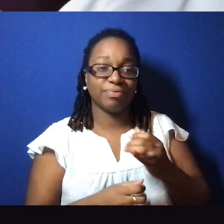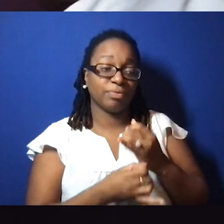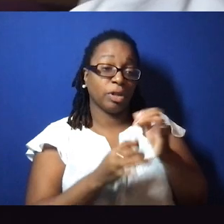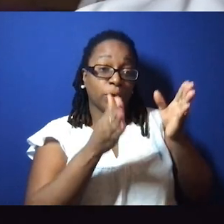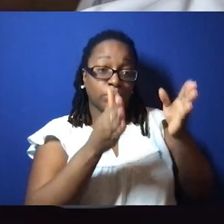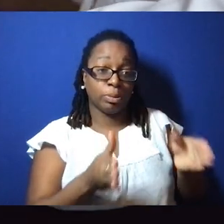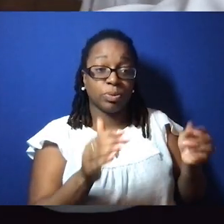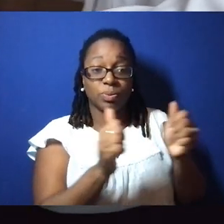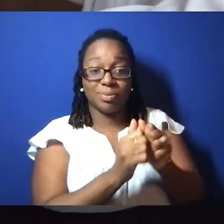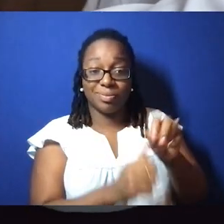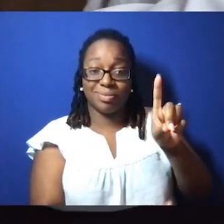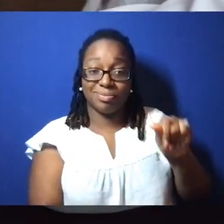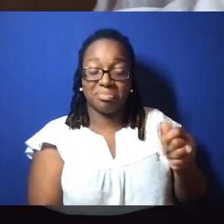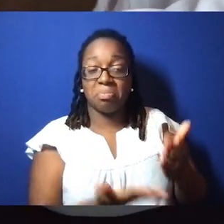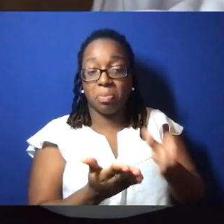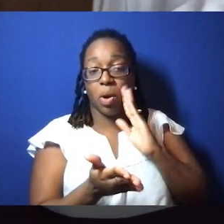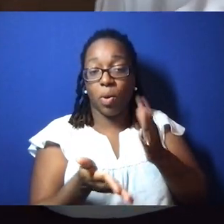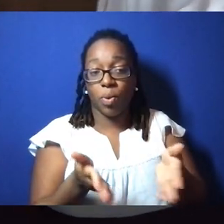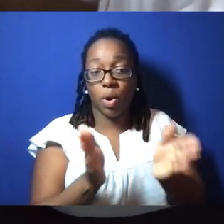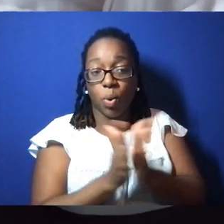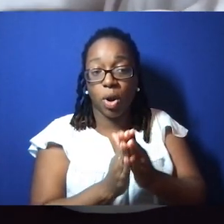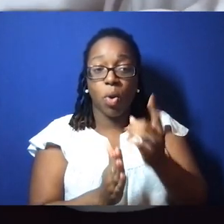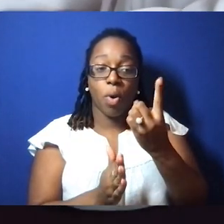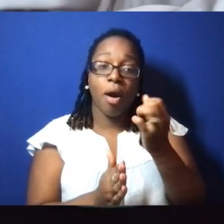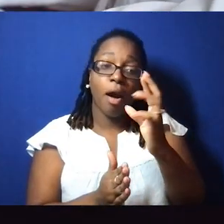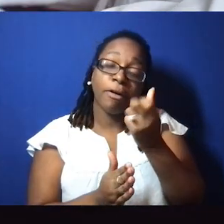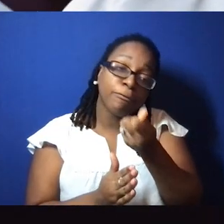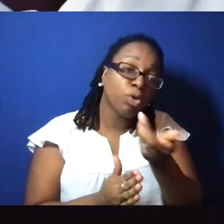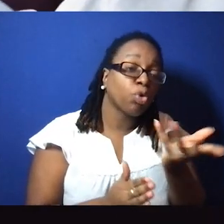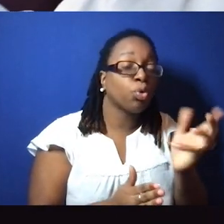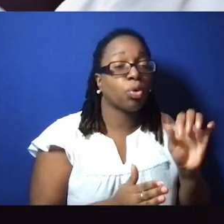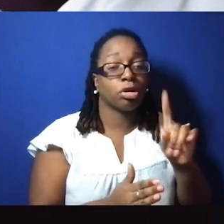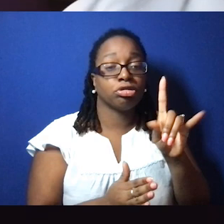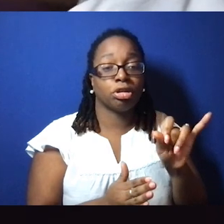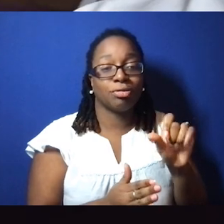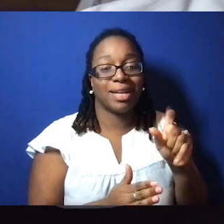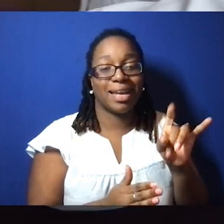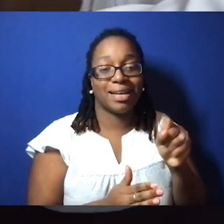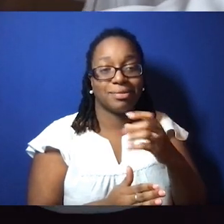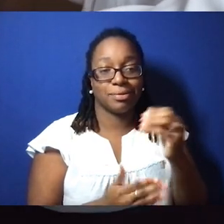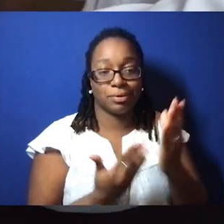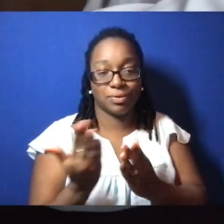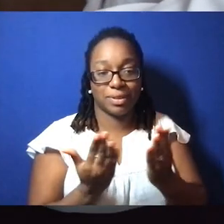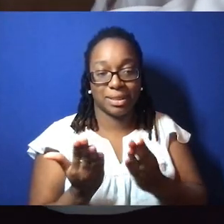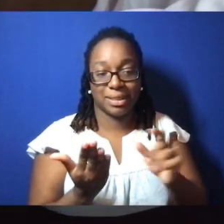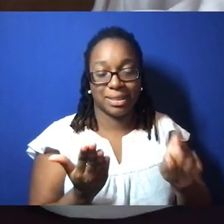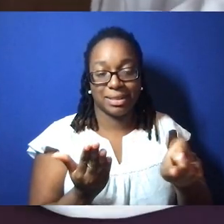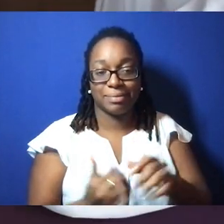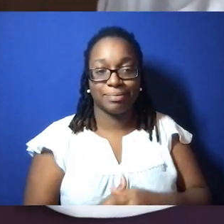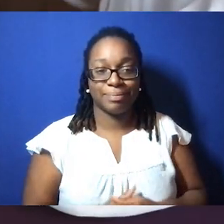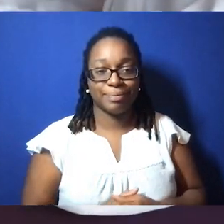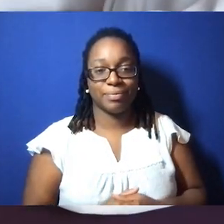An individual with a disability may request one of a variety of auxiliary aids and